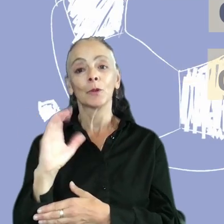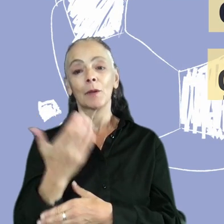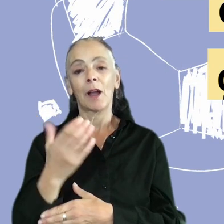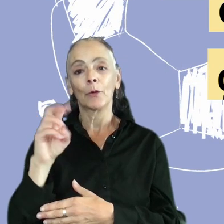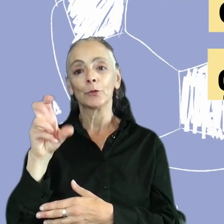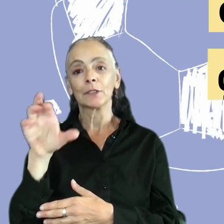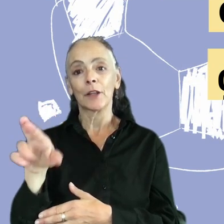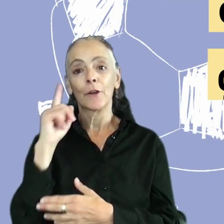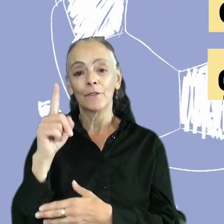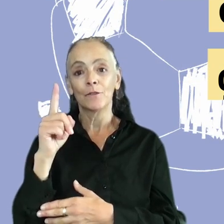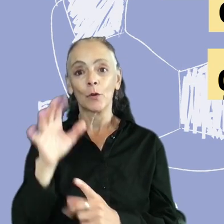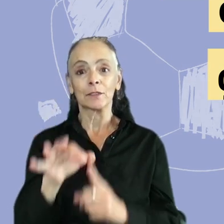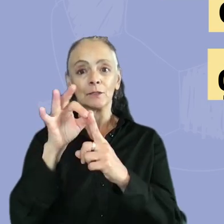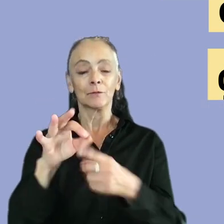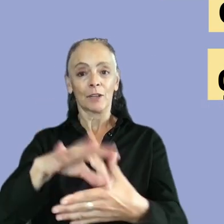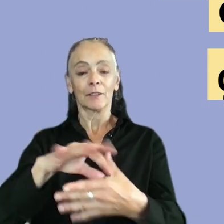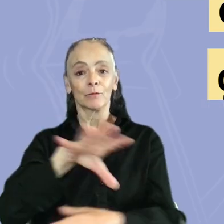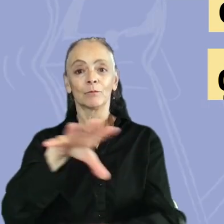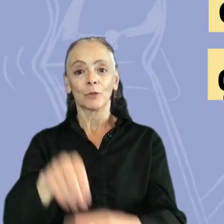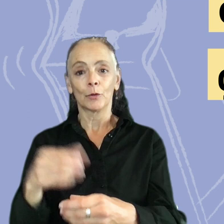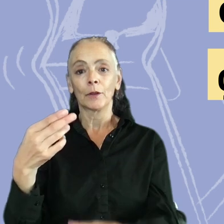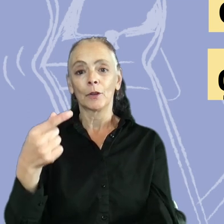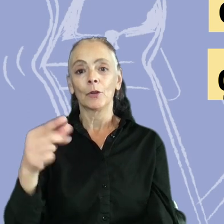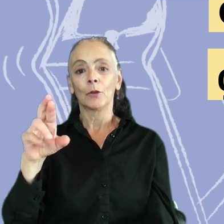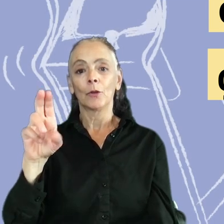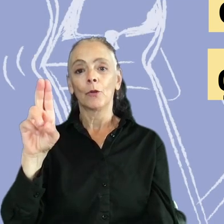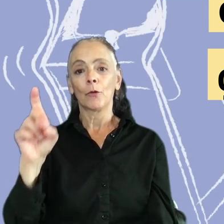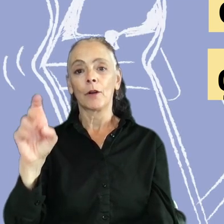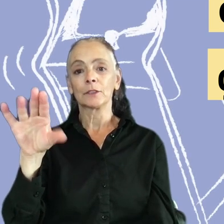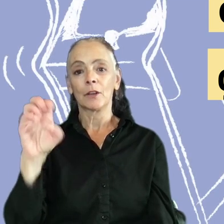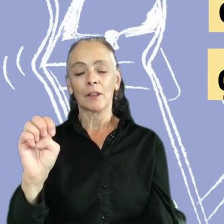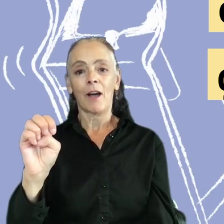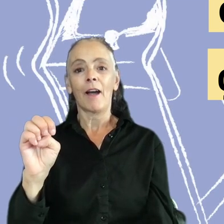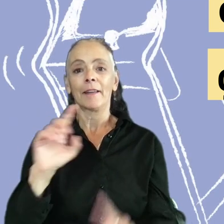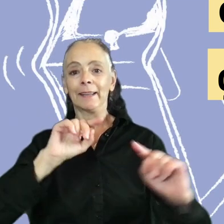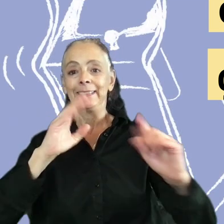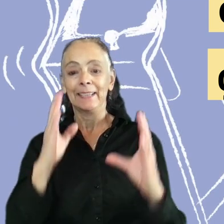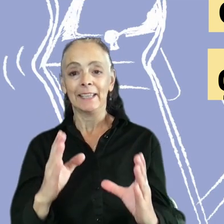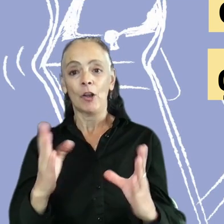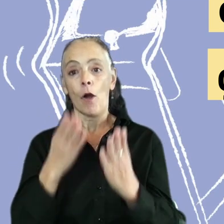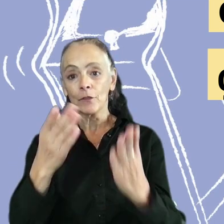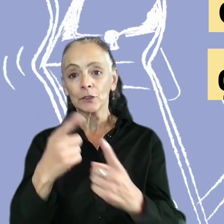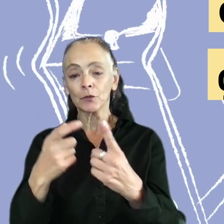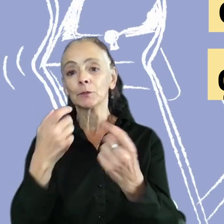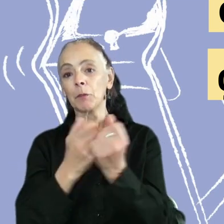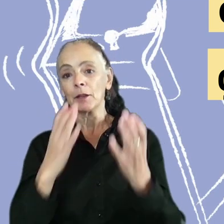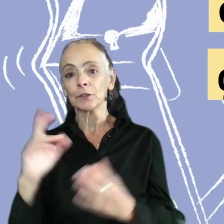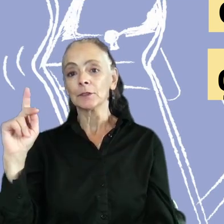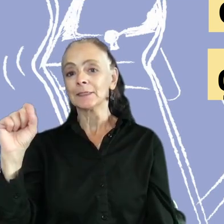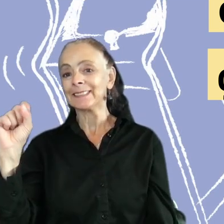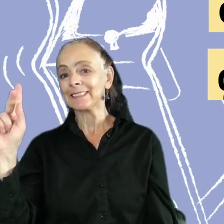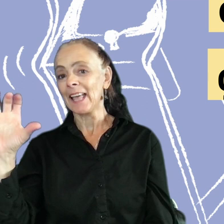our newsletter for exclusive content including rocks online attendee offers from sponsors sketch and